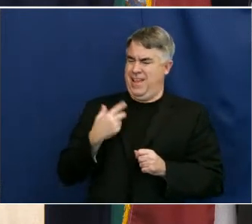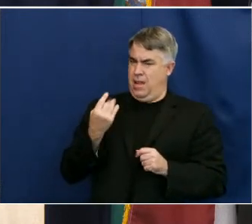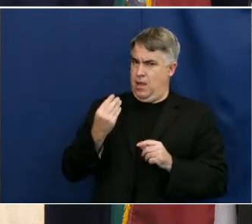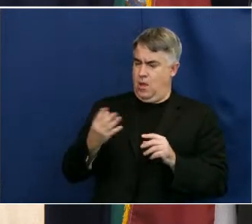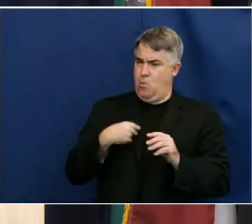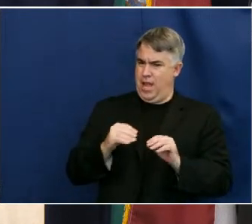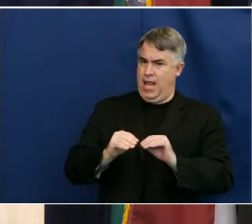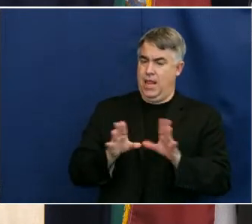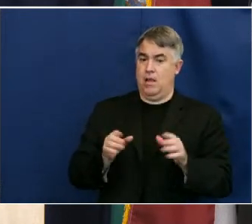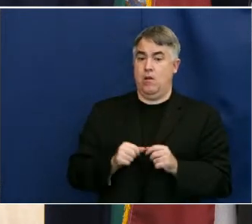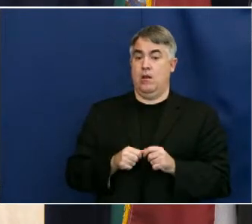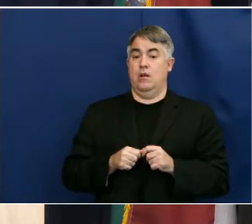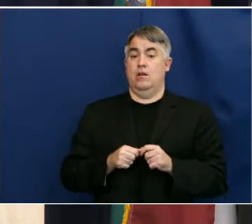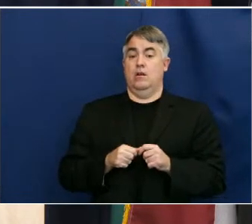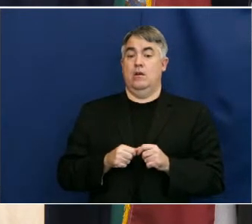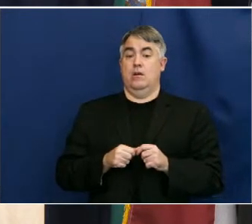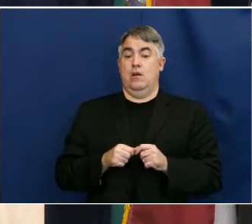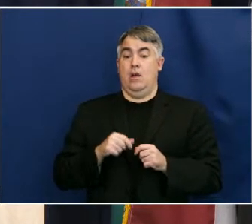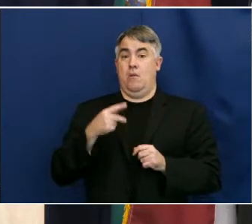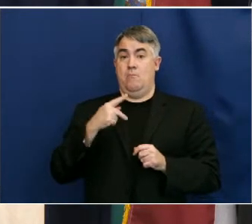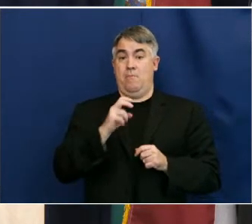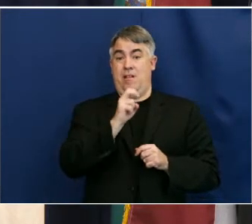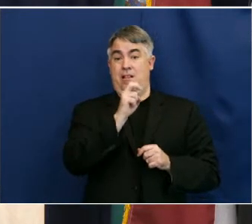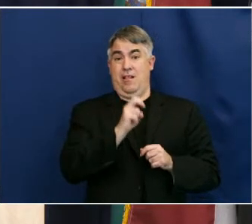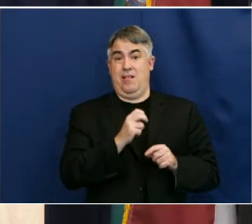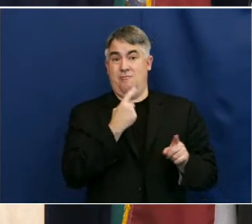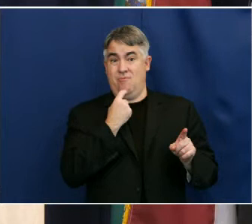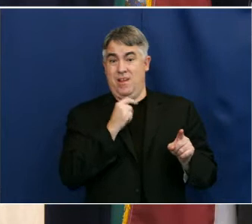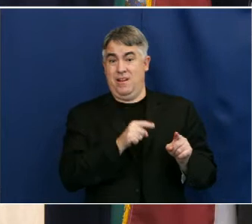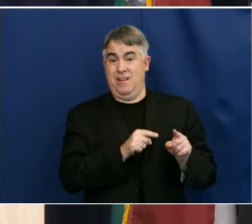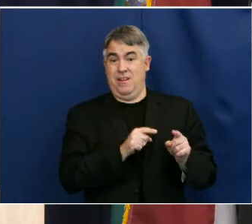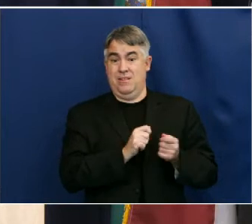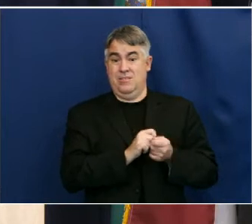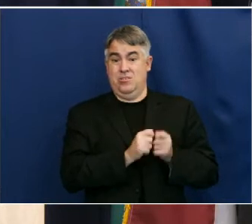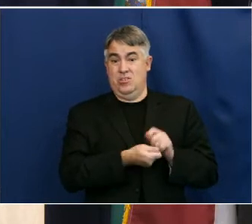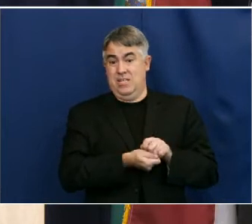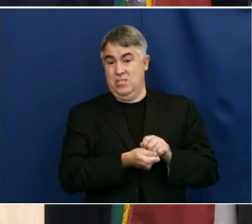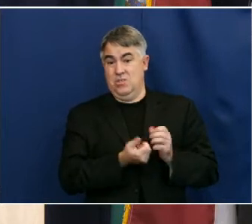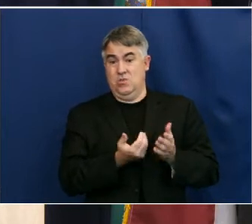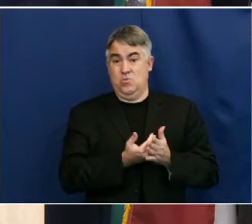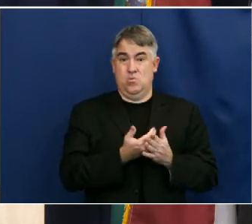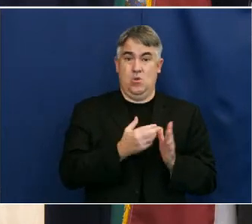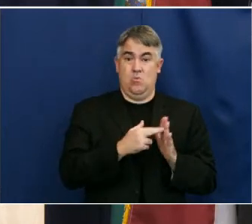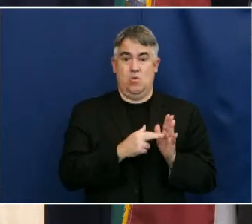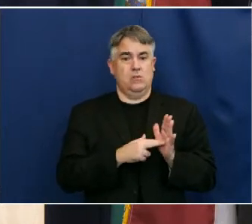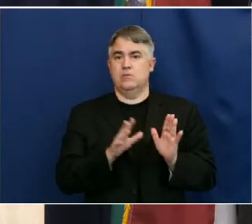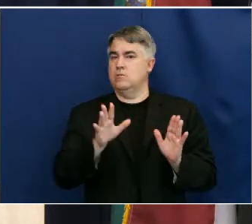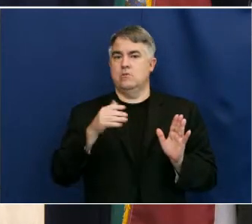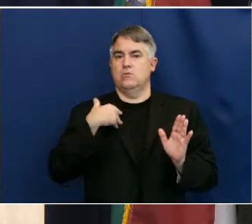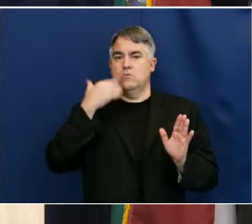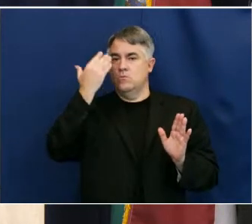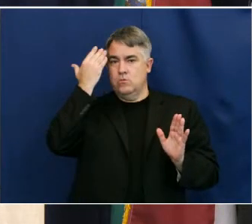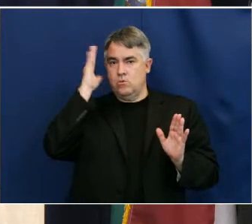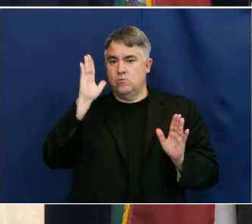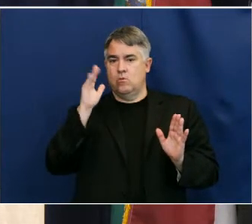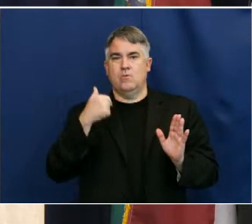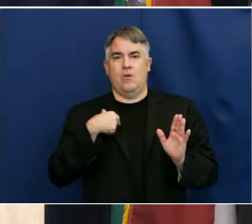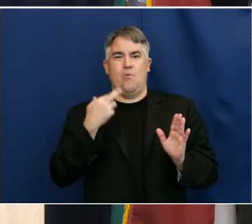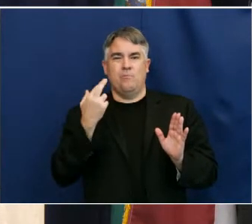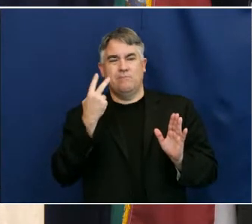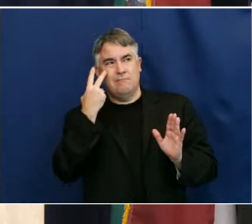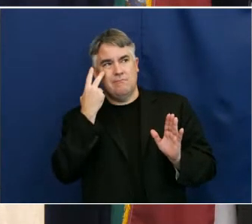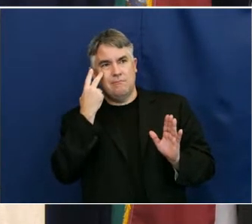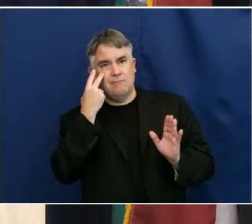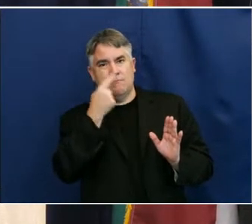what the change will be. We anticipate a change coming. We've been in conversations with it, but we'll obviously have to wait for that change. We think it could come in the coming